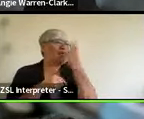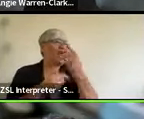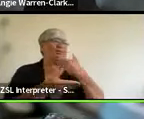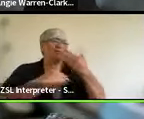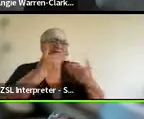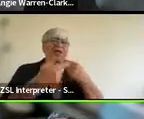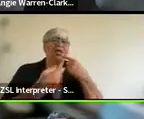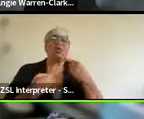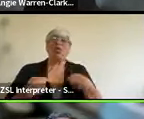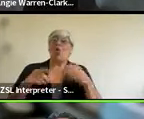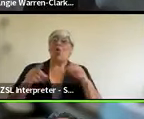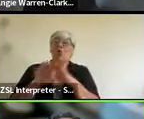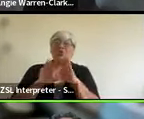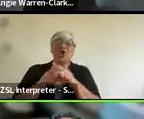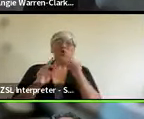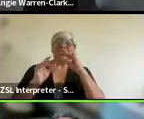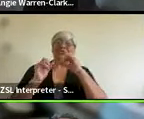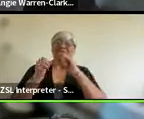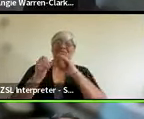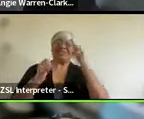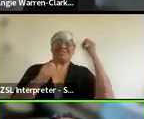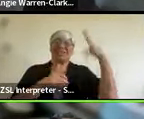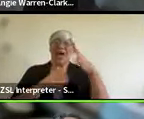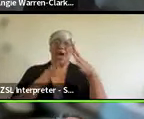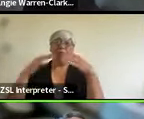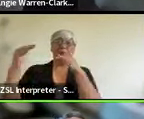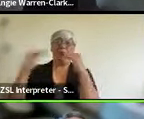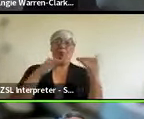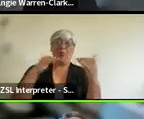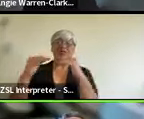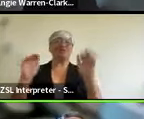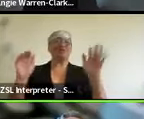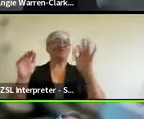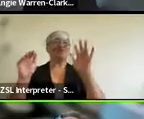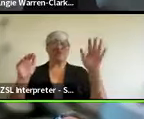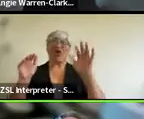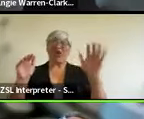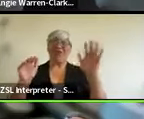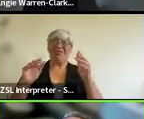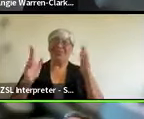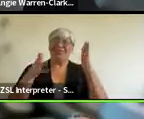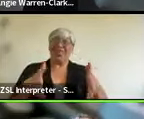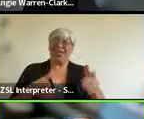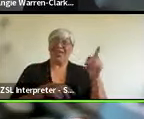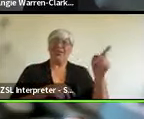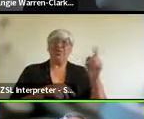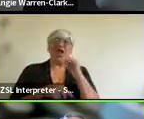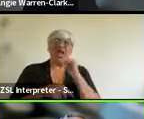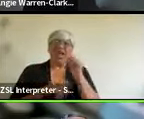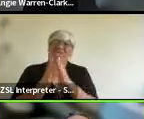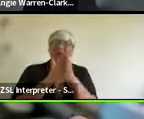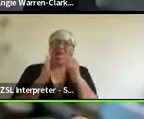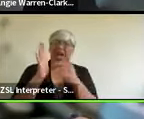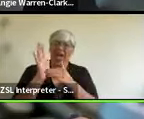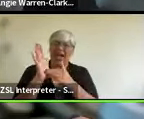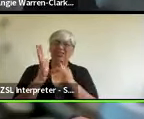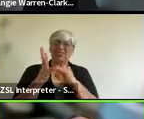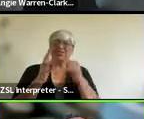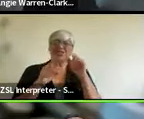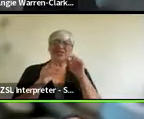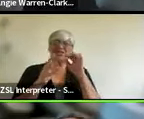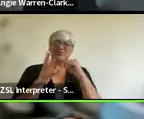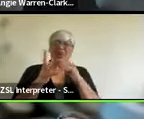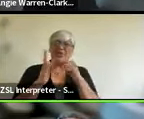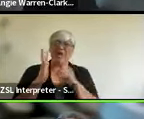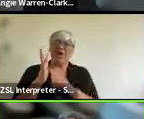Millennium Falcon in Star Wars land has braille on the exit signs. So, you know, Han Solo, should he go blind, would know how to get off it. It seems